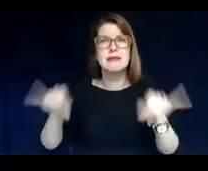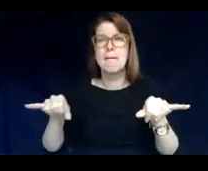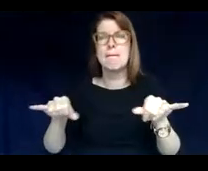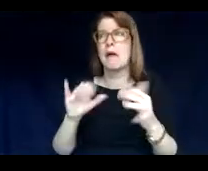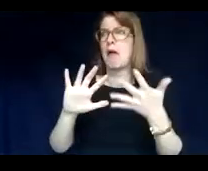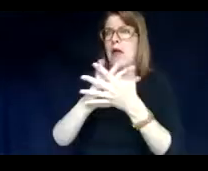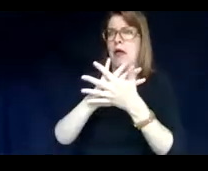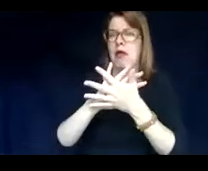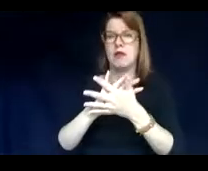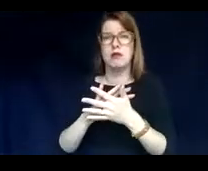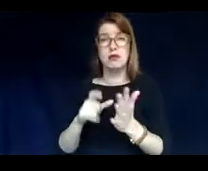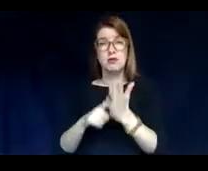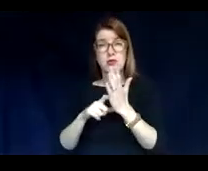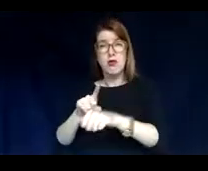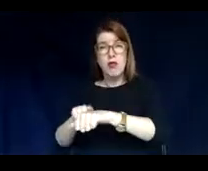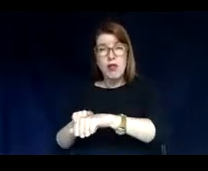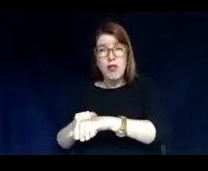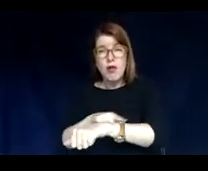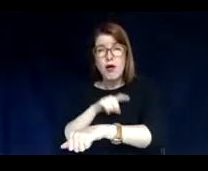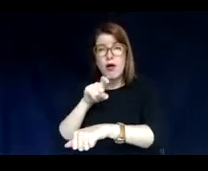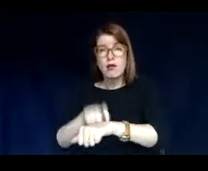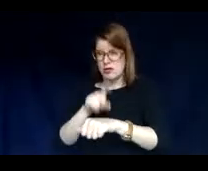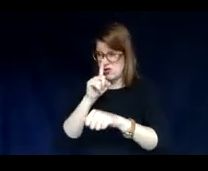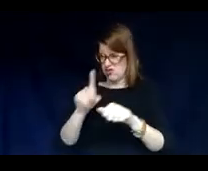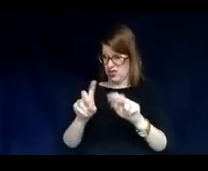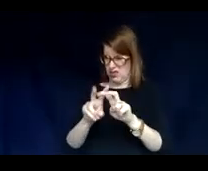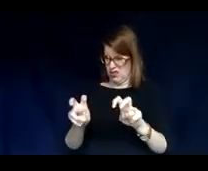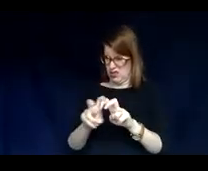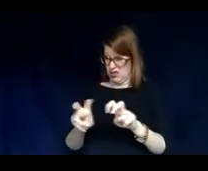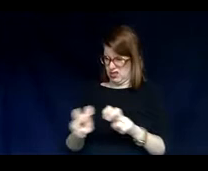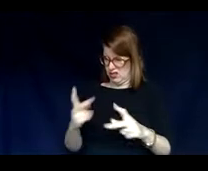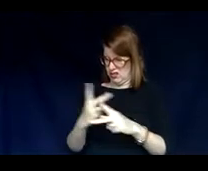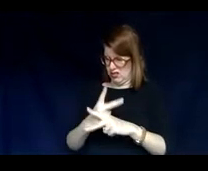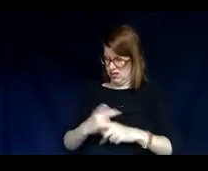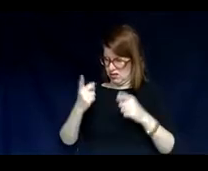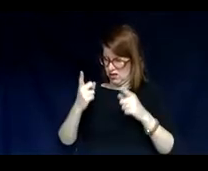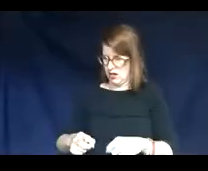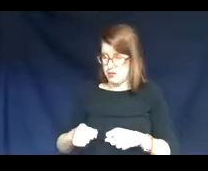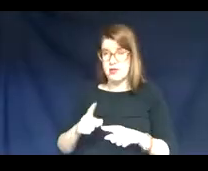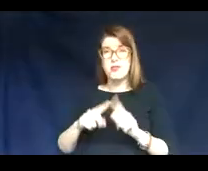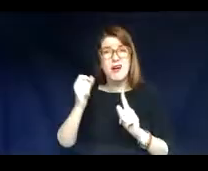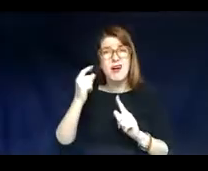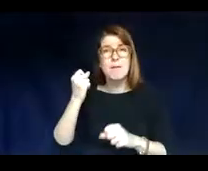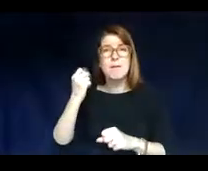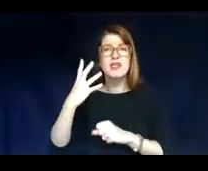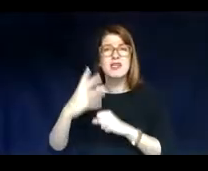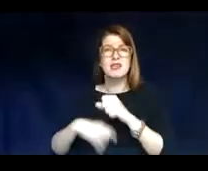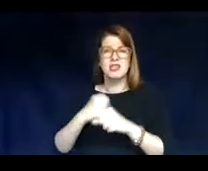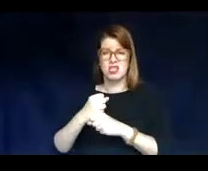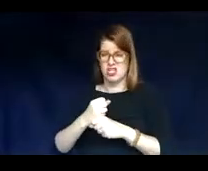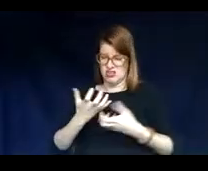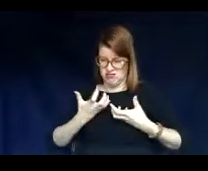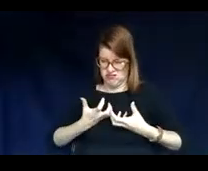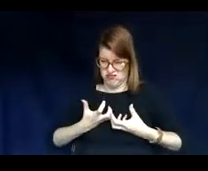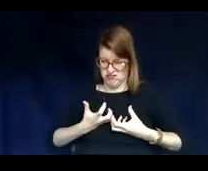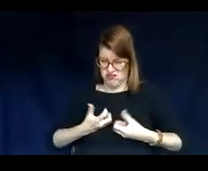It took a long time for me to figure out what had happened. But over those years, I internalized it. I became angry and depressed about